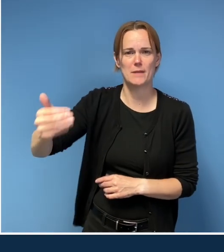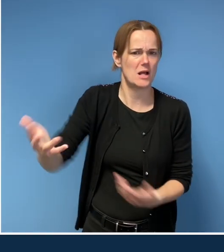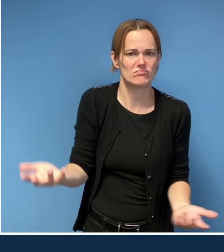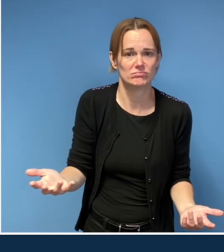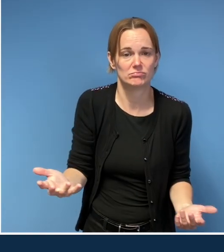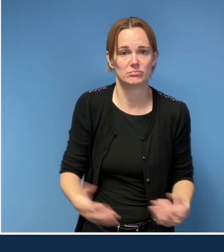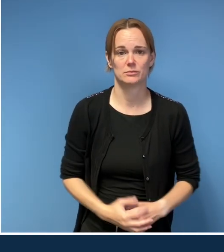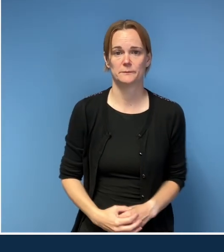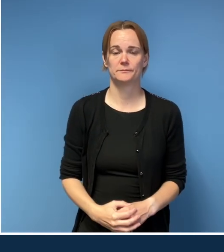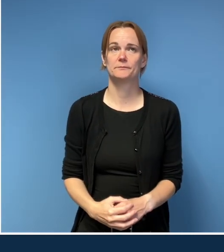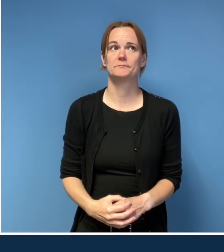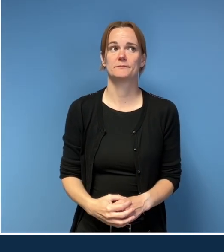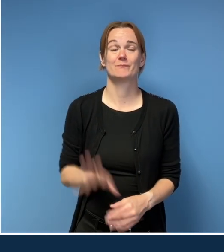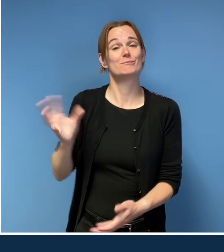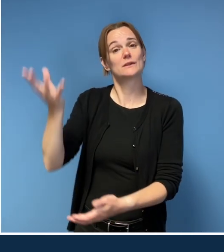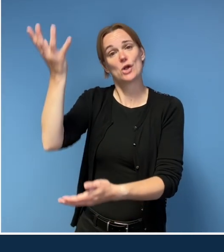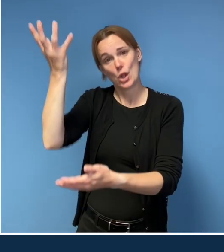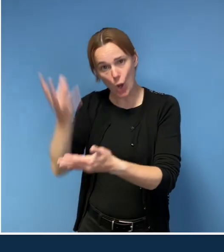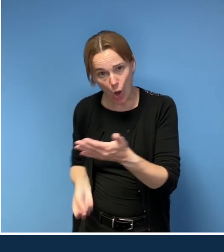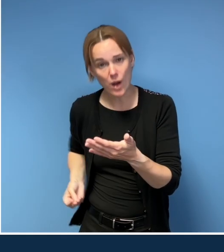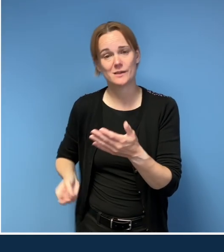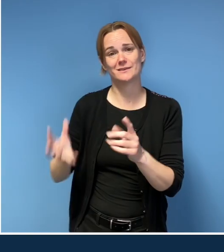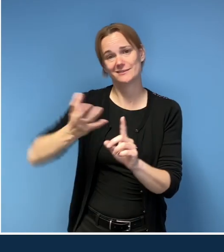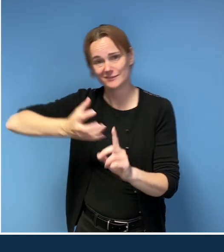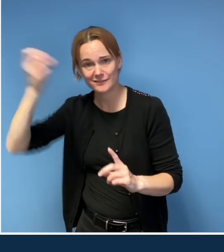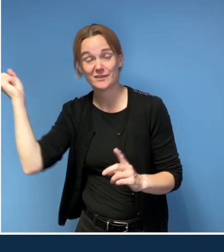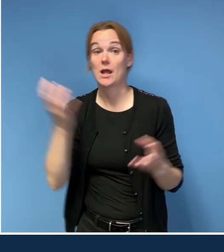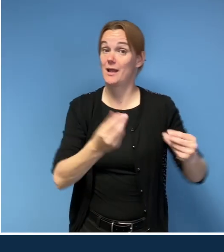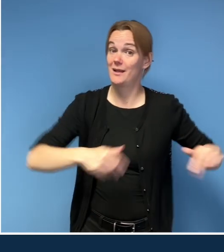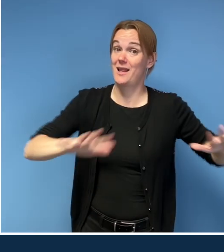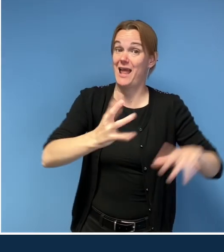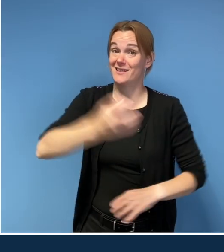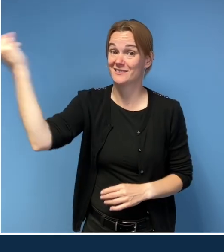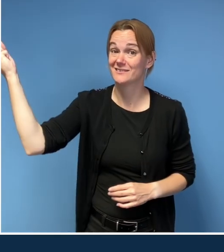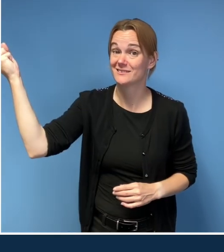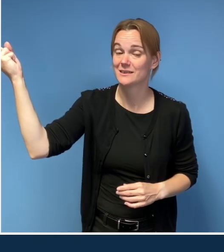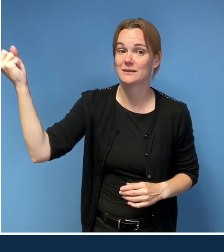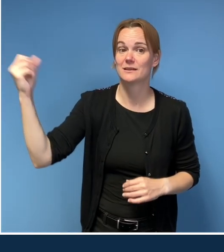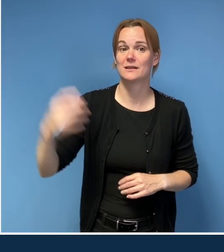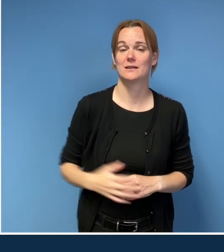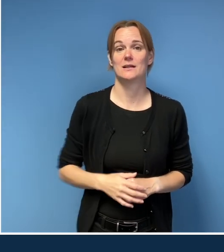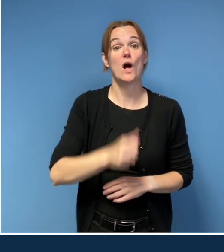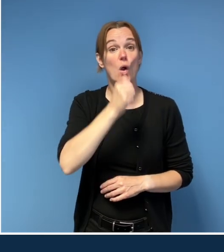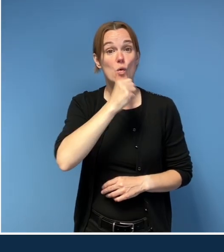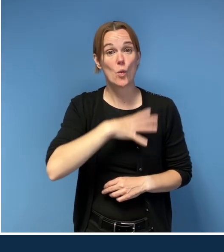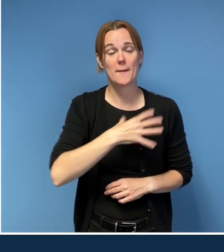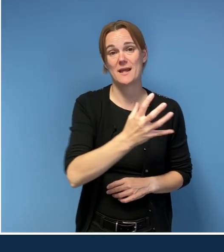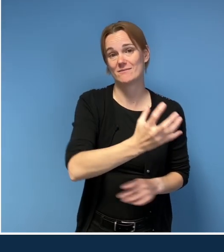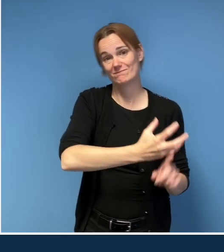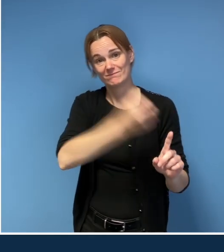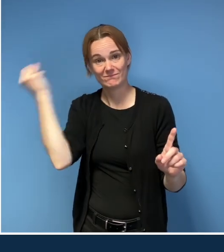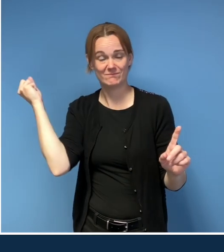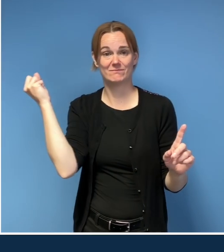people understand that the dispossession of land and the removal of our women in their positions